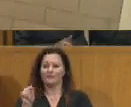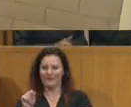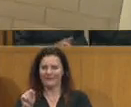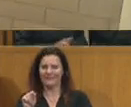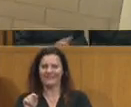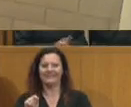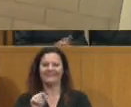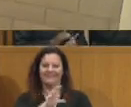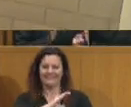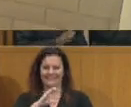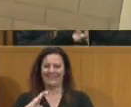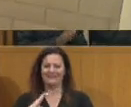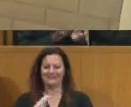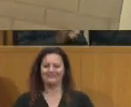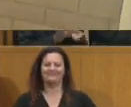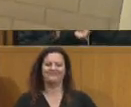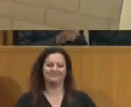And that I will